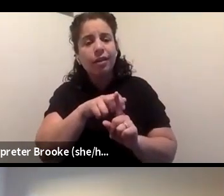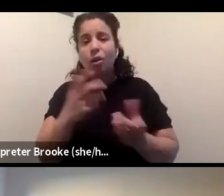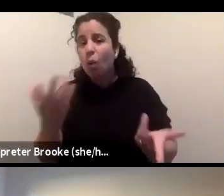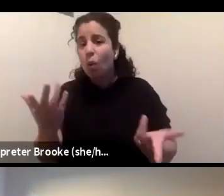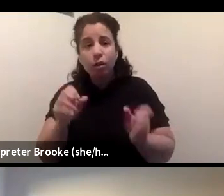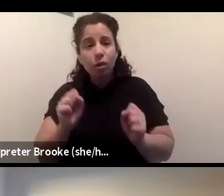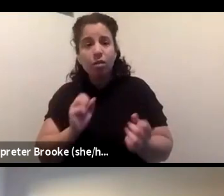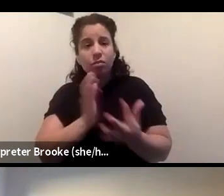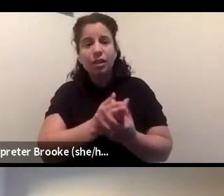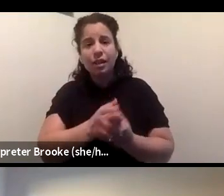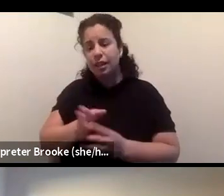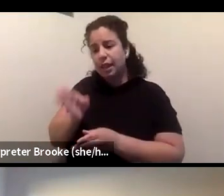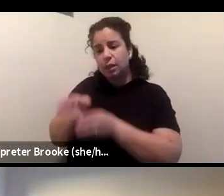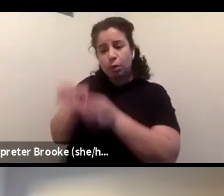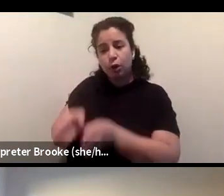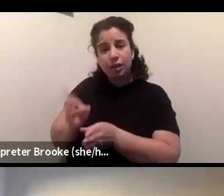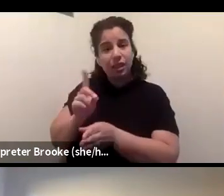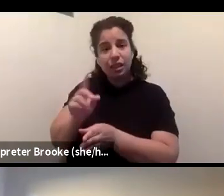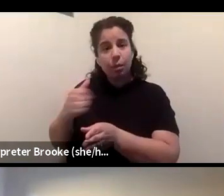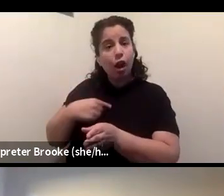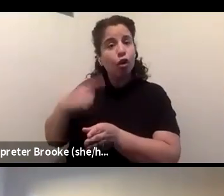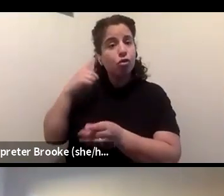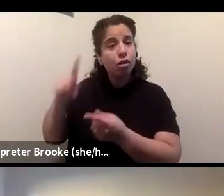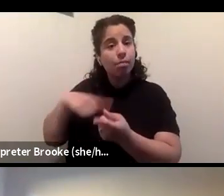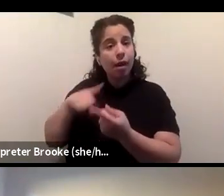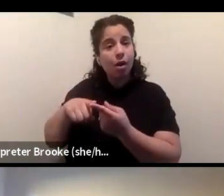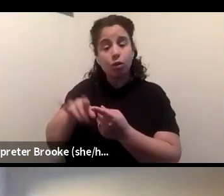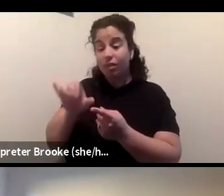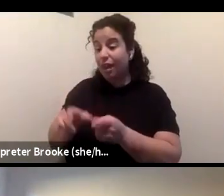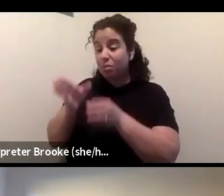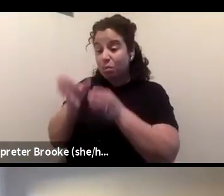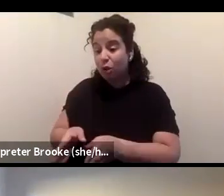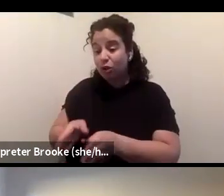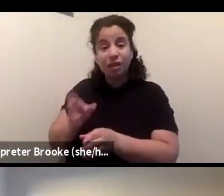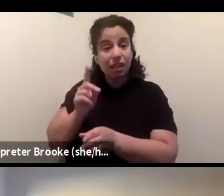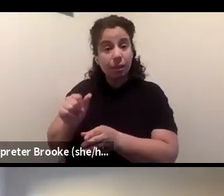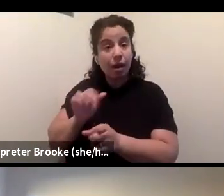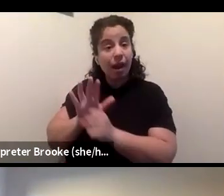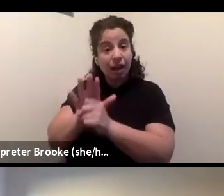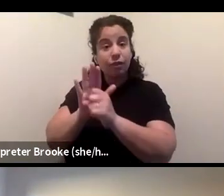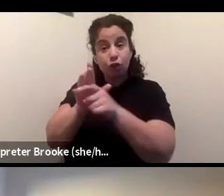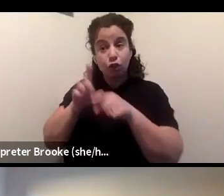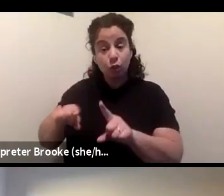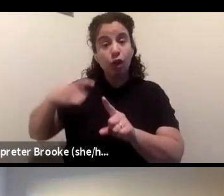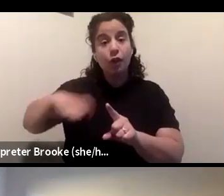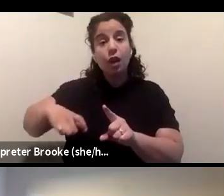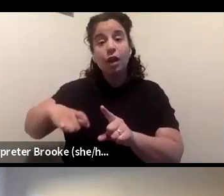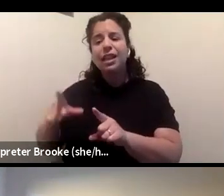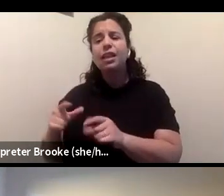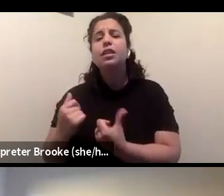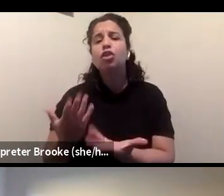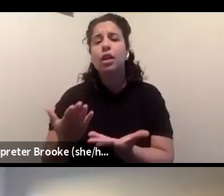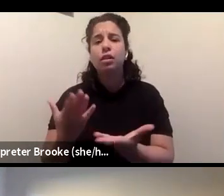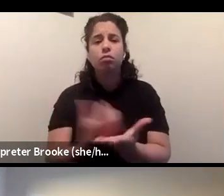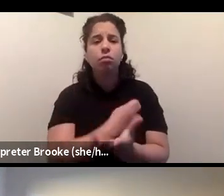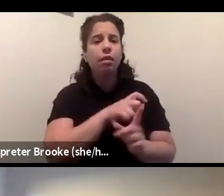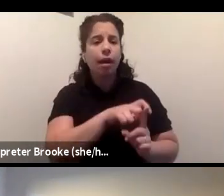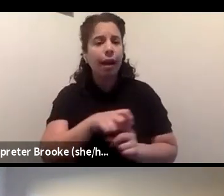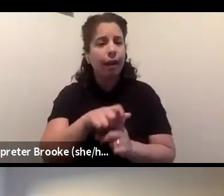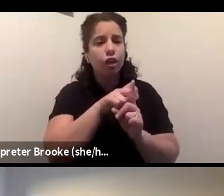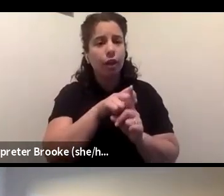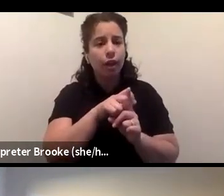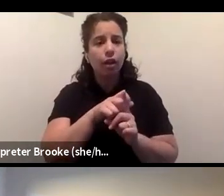this disabled person I heard, or this disabled activist I heard during this conference suggested that we do an access check-in or a land